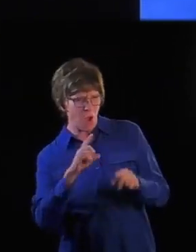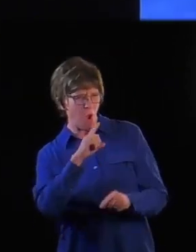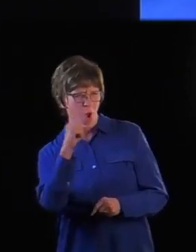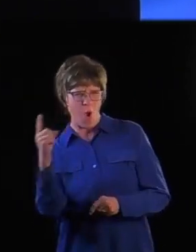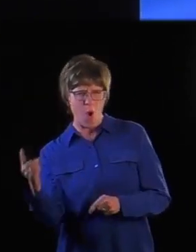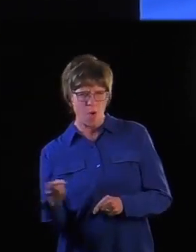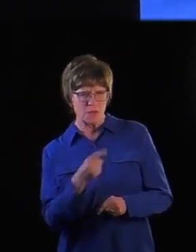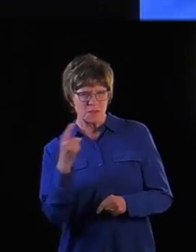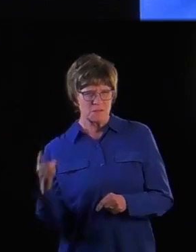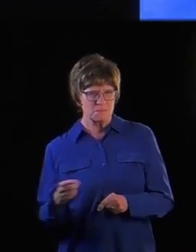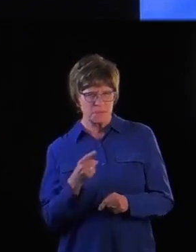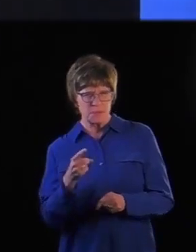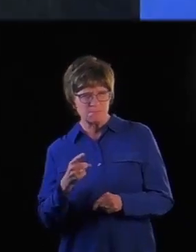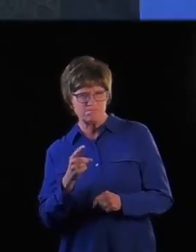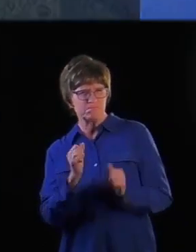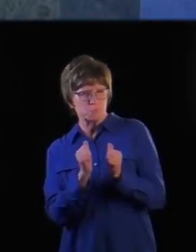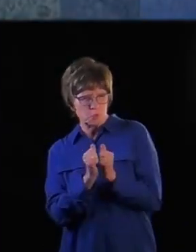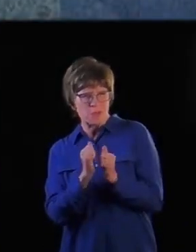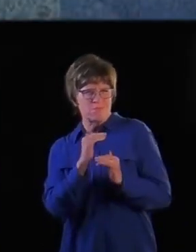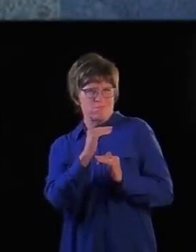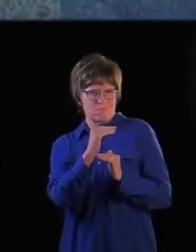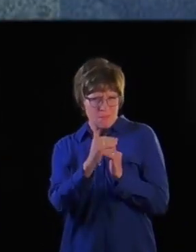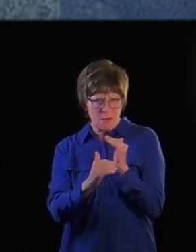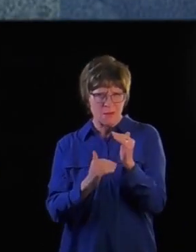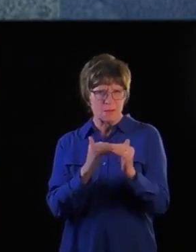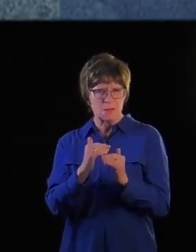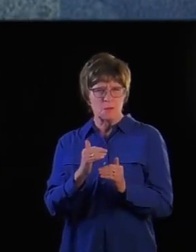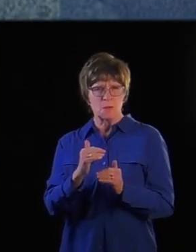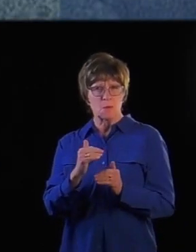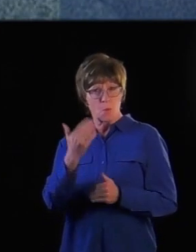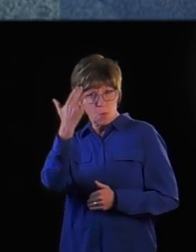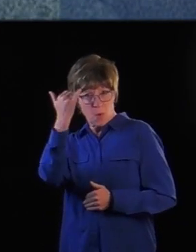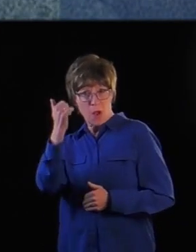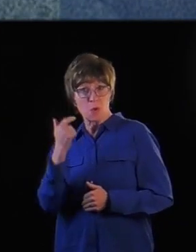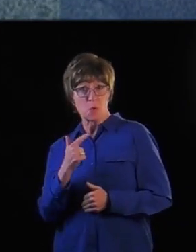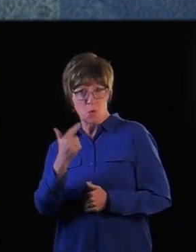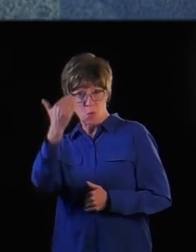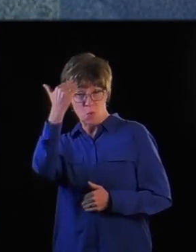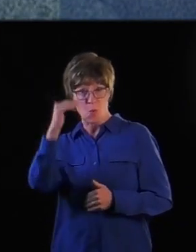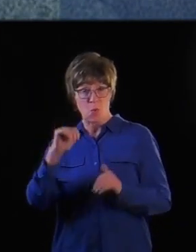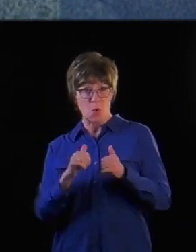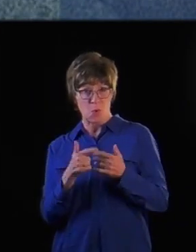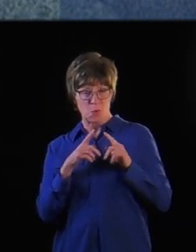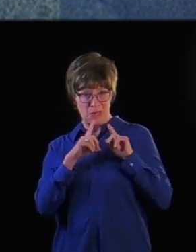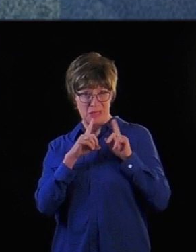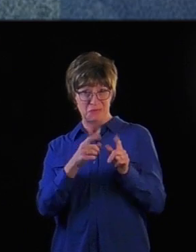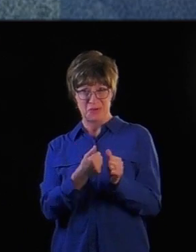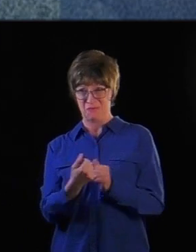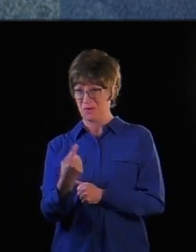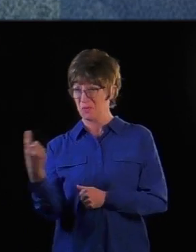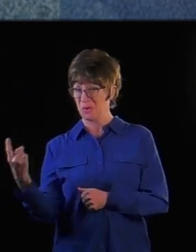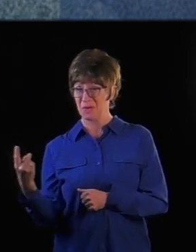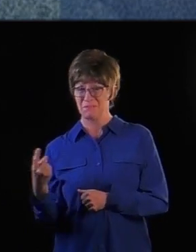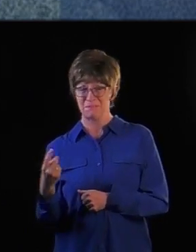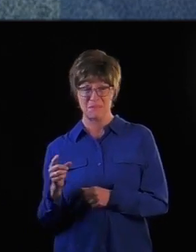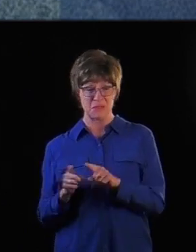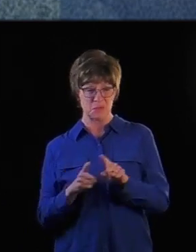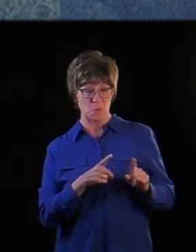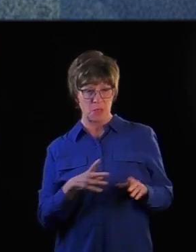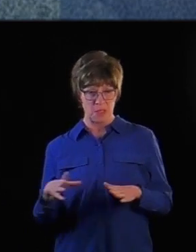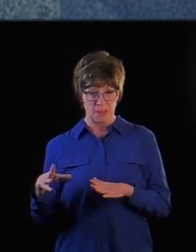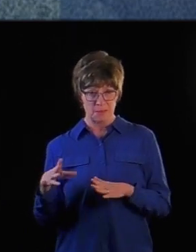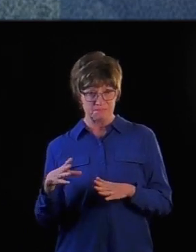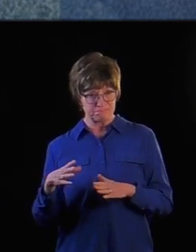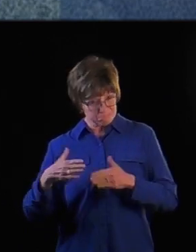may know how to answer everyone. One of the things that as we continue to move forward as a church that I want to make sure that